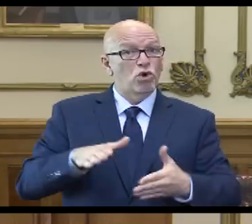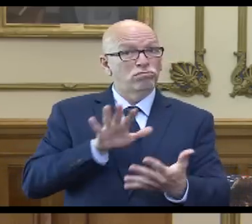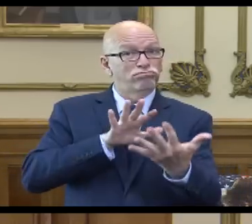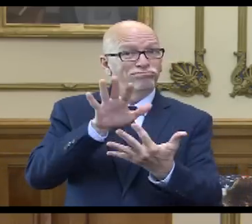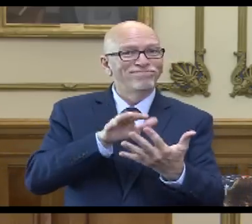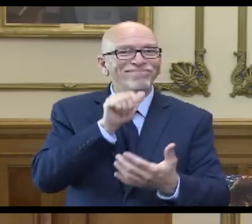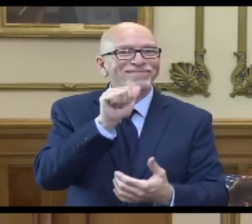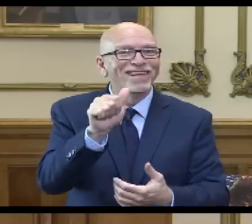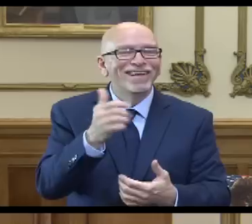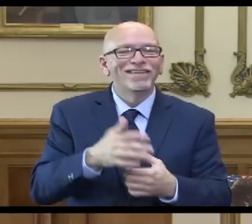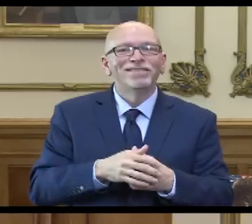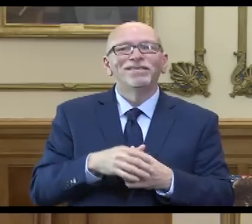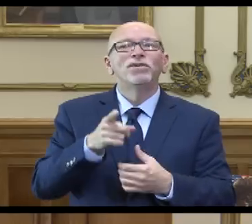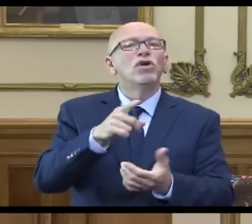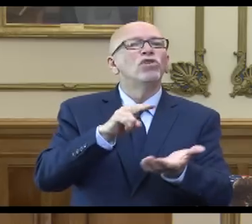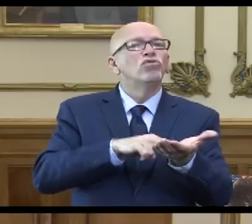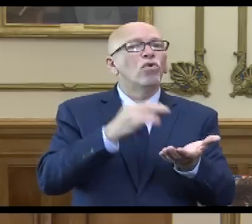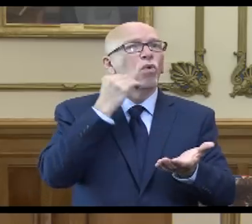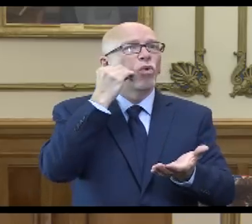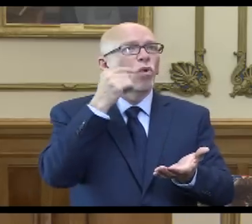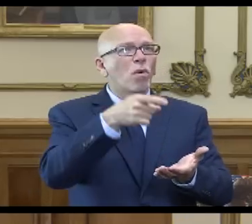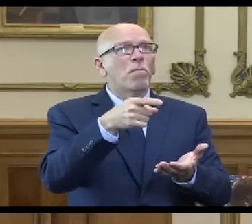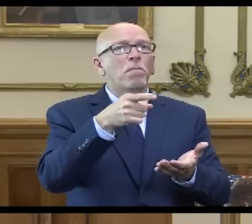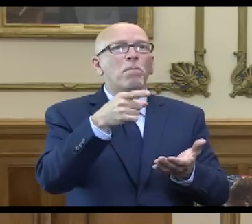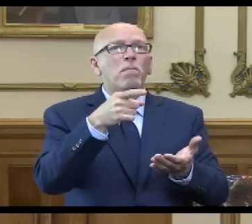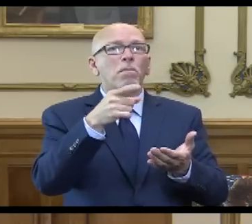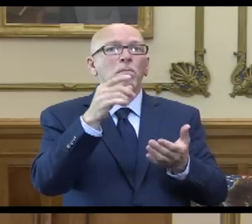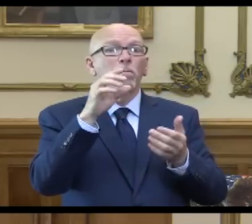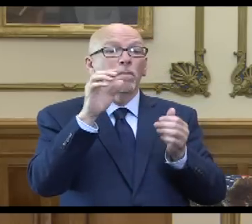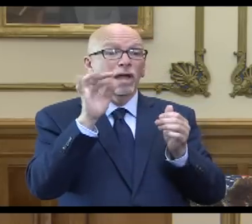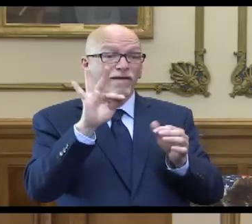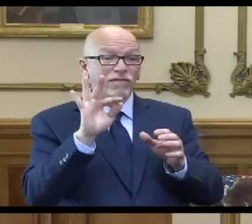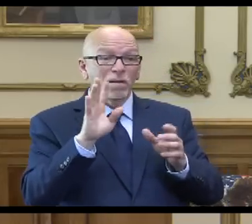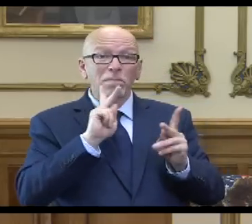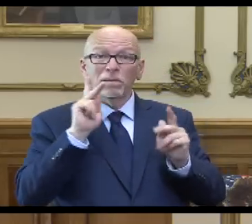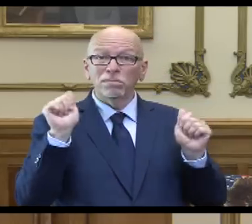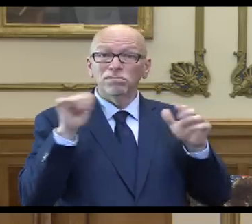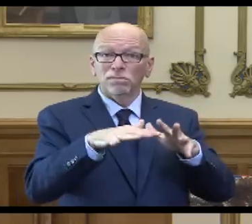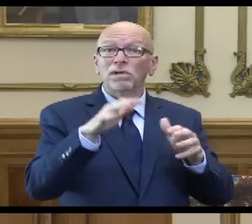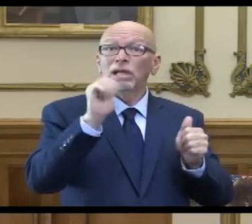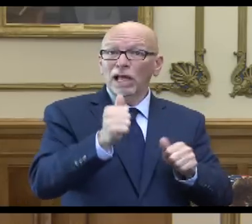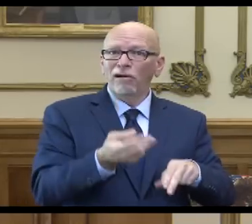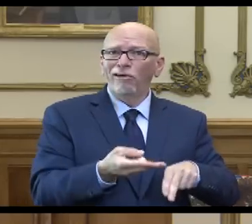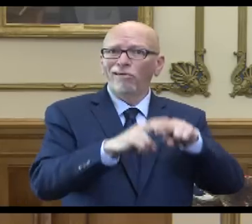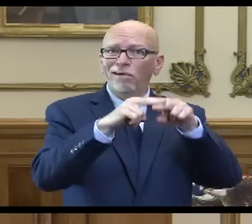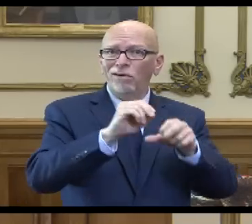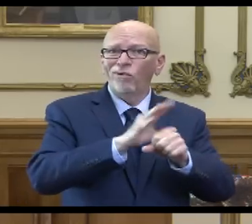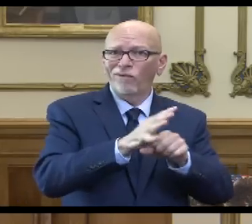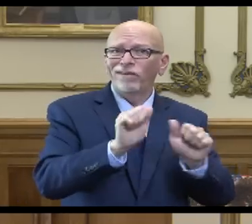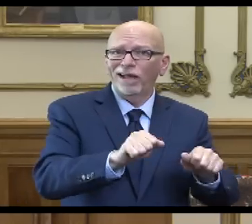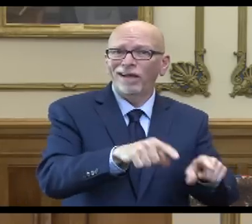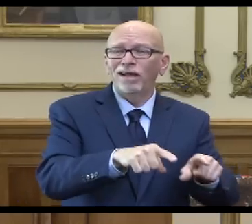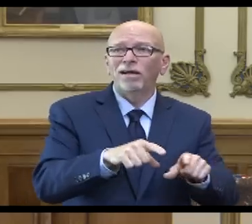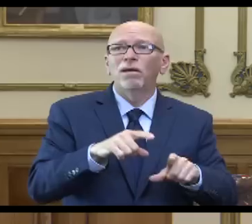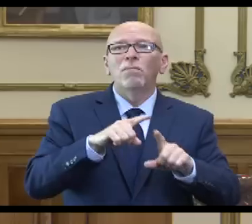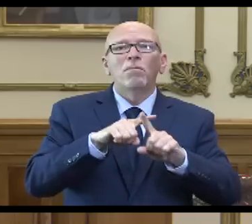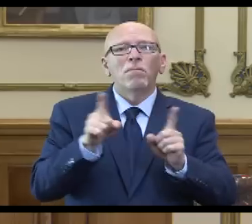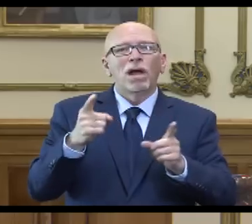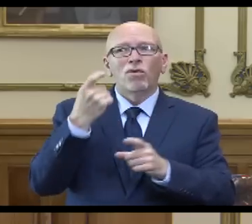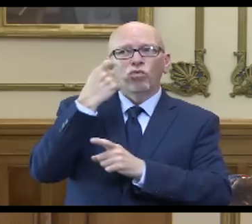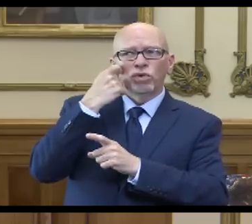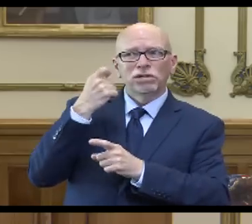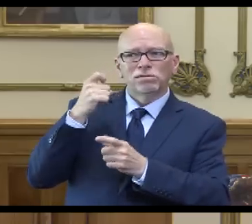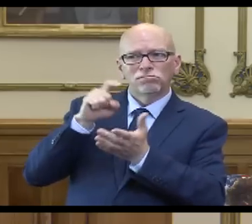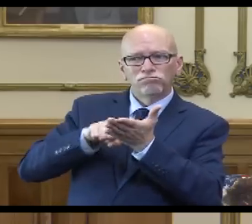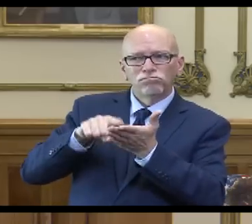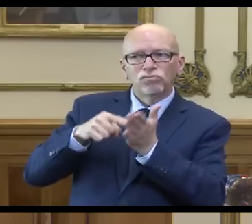while the congregate nature of a nursing home can amplify the spread of COVID-19, recent evidence in the scientific literature has shown